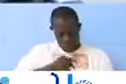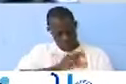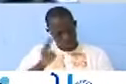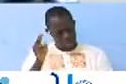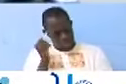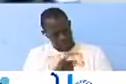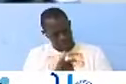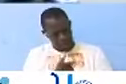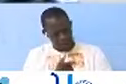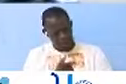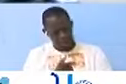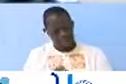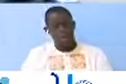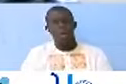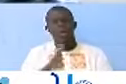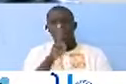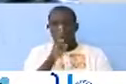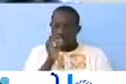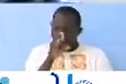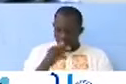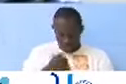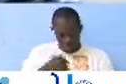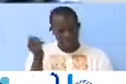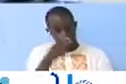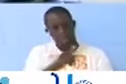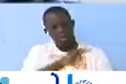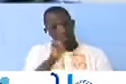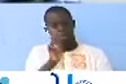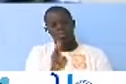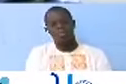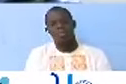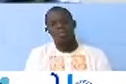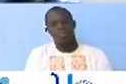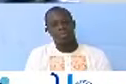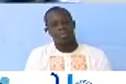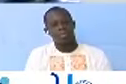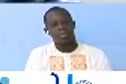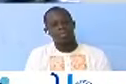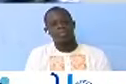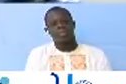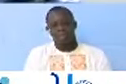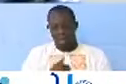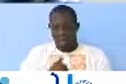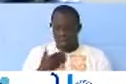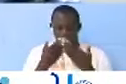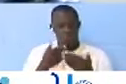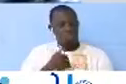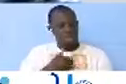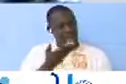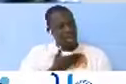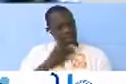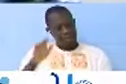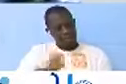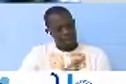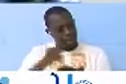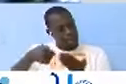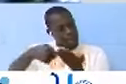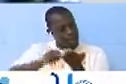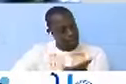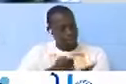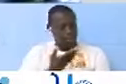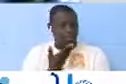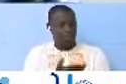paid, really? I asked him, who said I did not pay? I told him, I have the